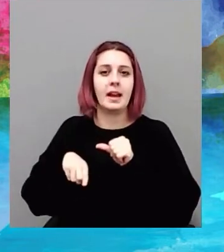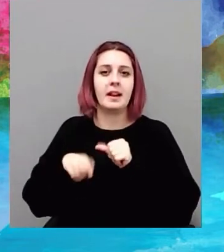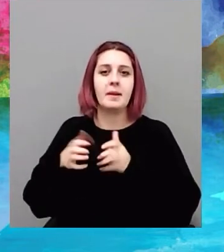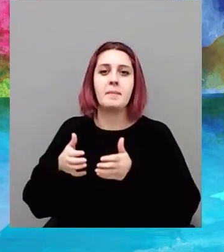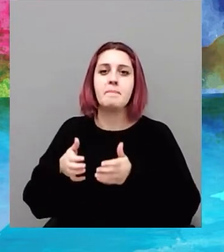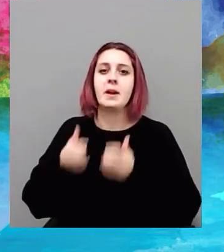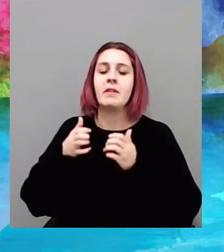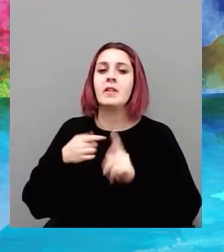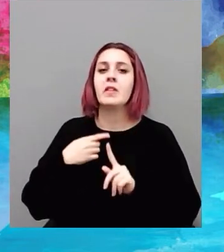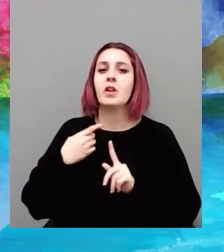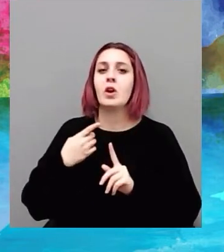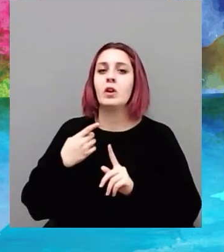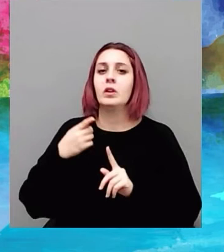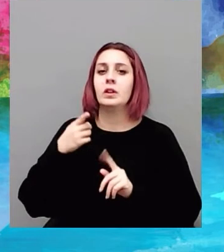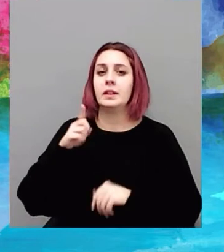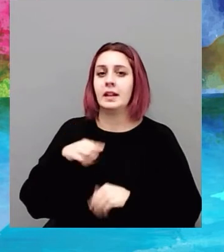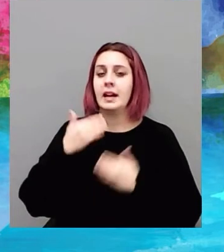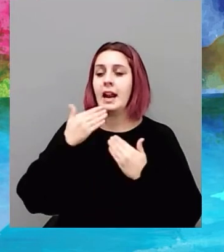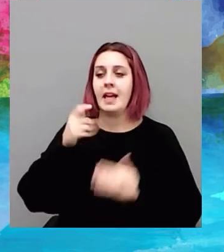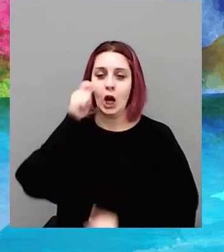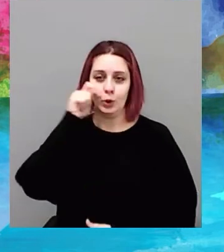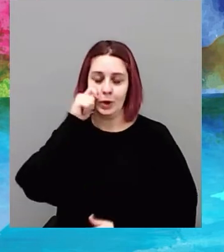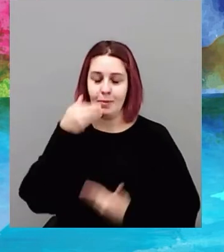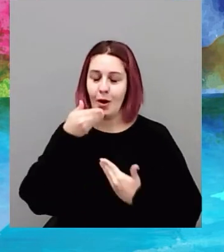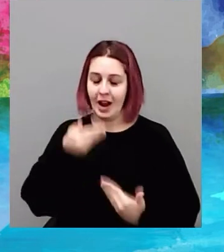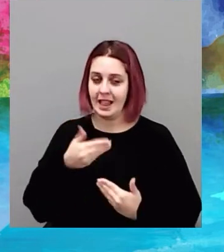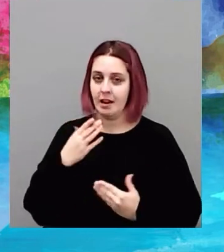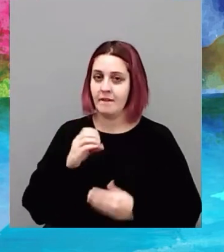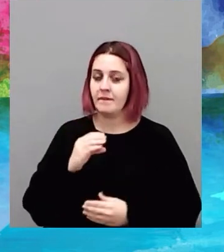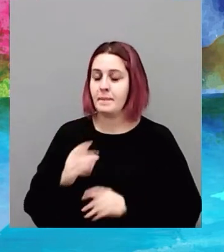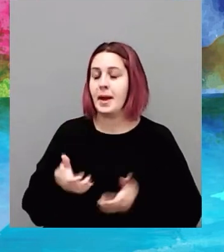benefits from tourism.